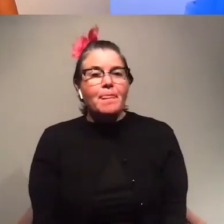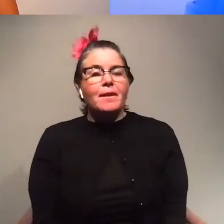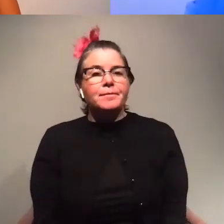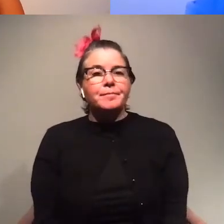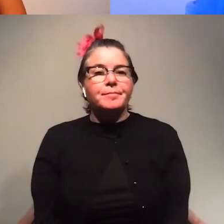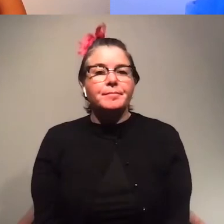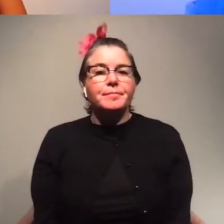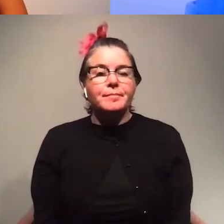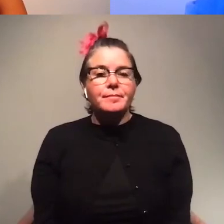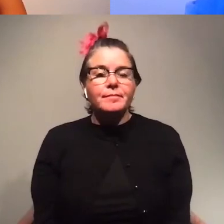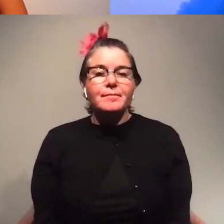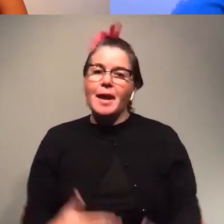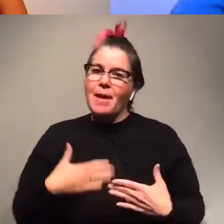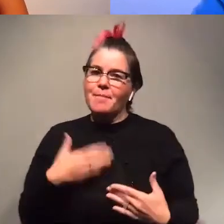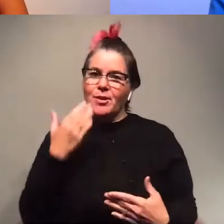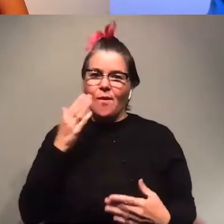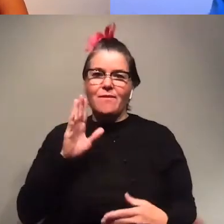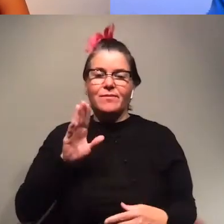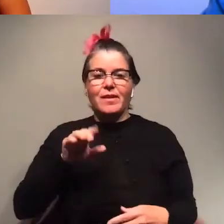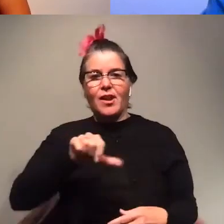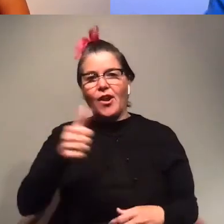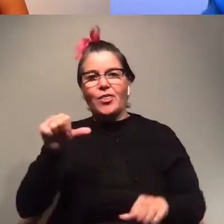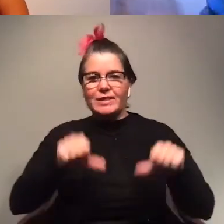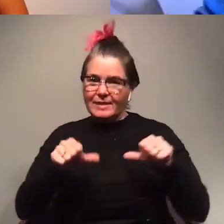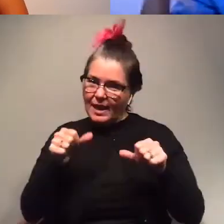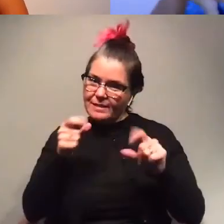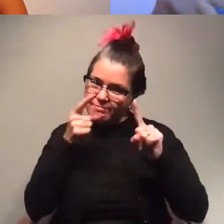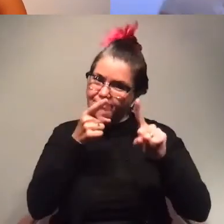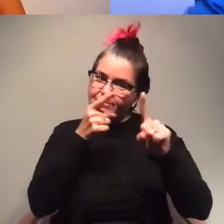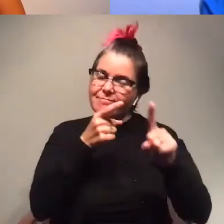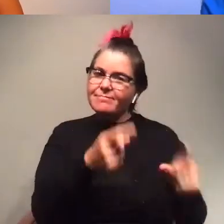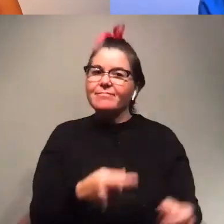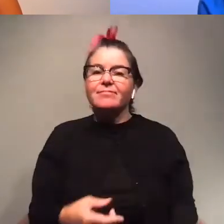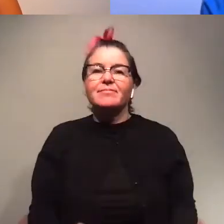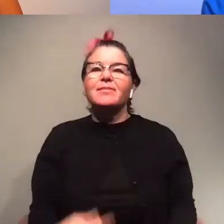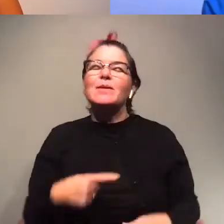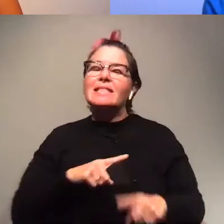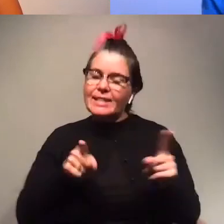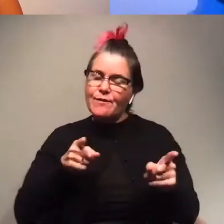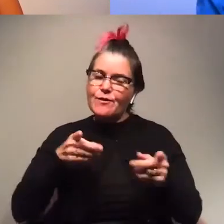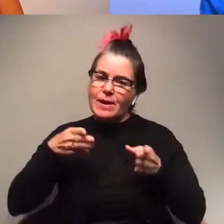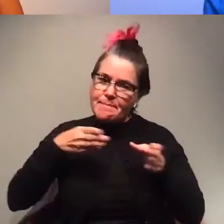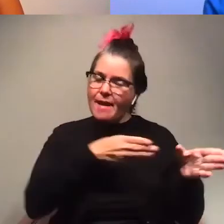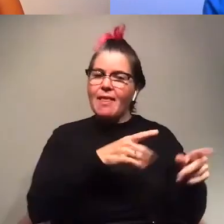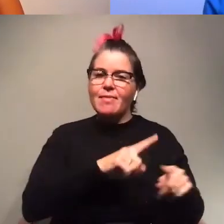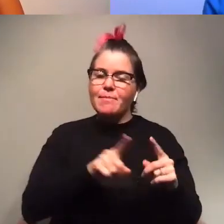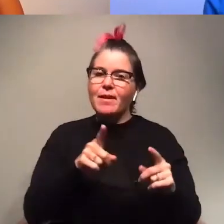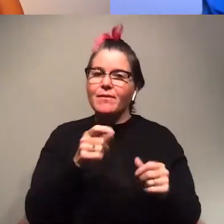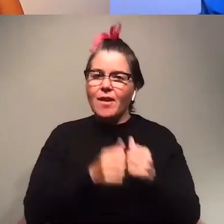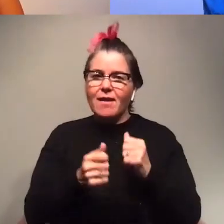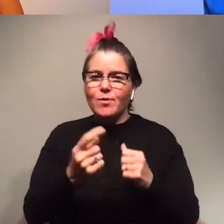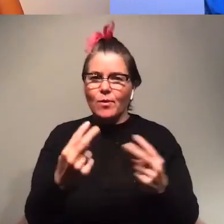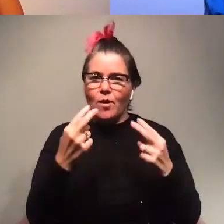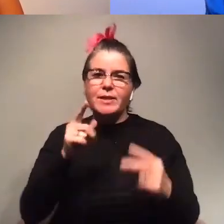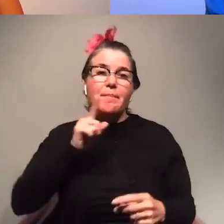yeah, I'm happy to know there's another scientist on their way to do it. Trying, having a very different path. But yeah, I think for everyone watching, I feel like